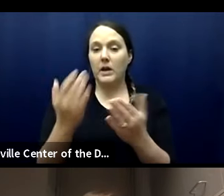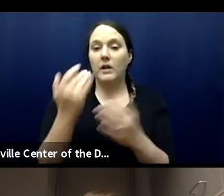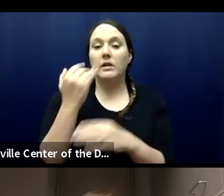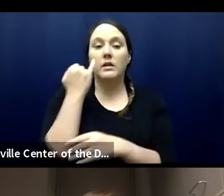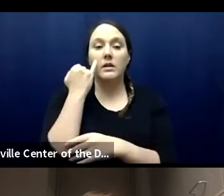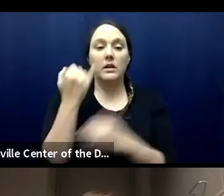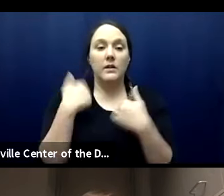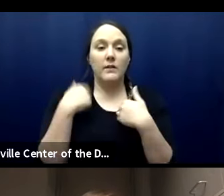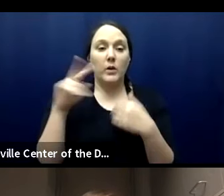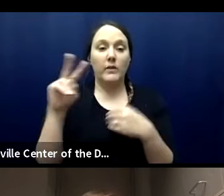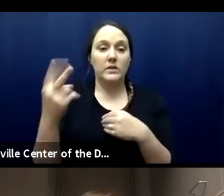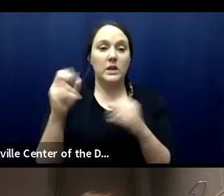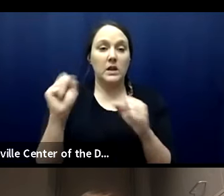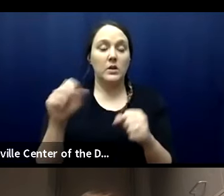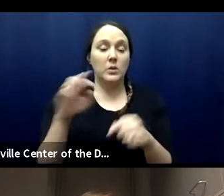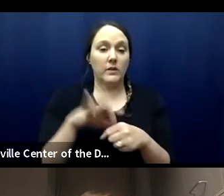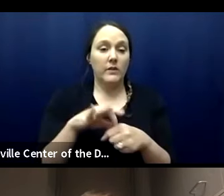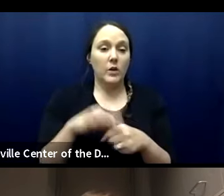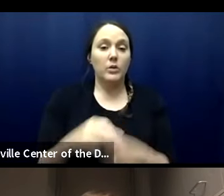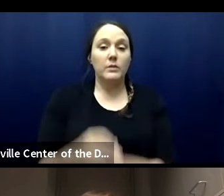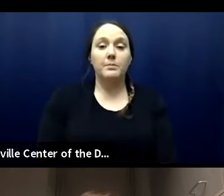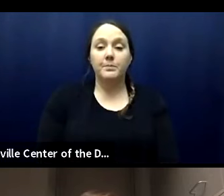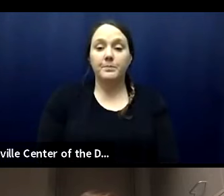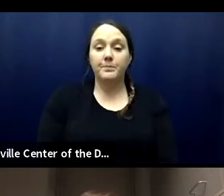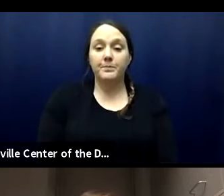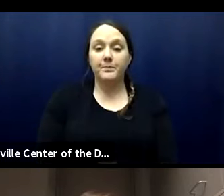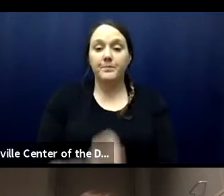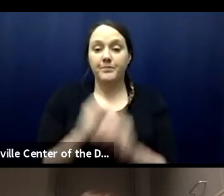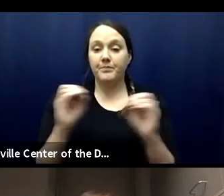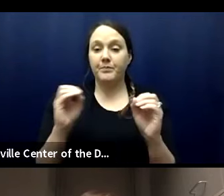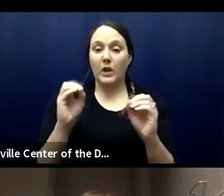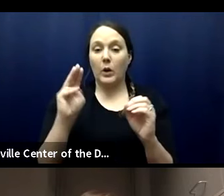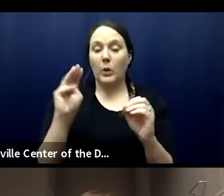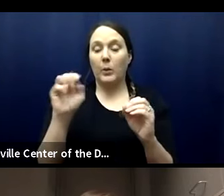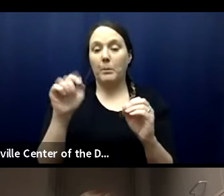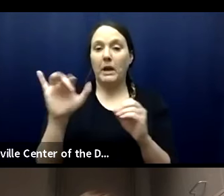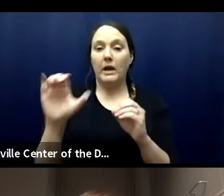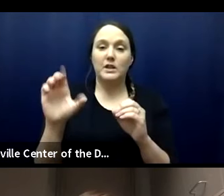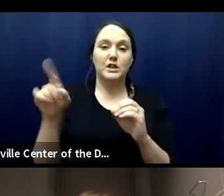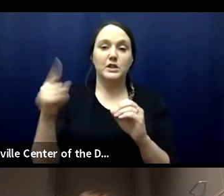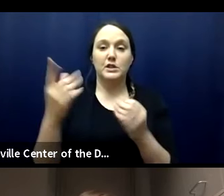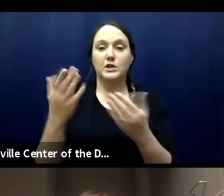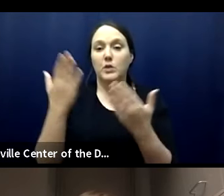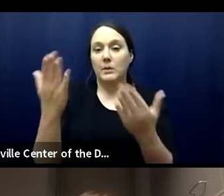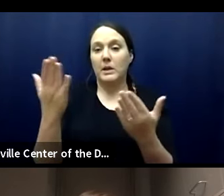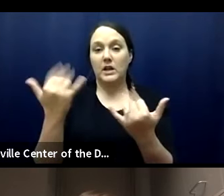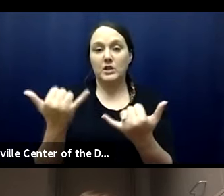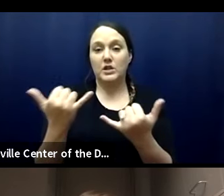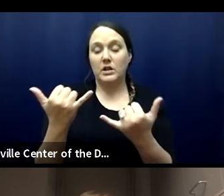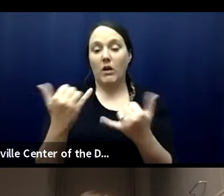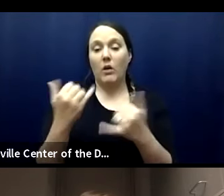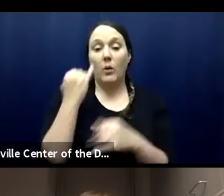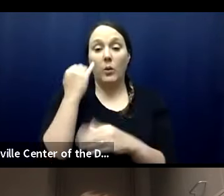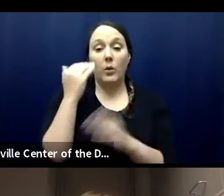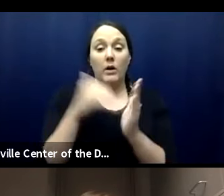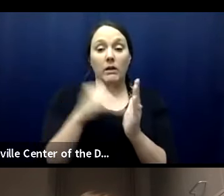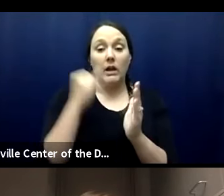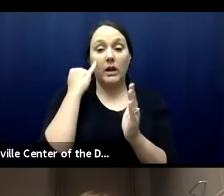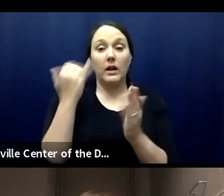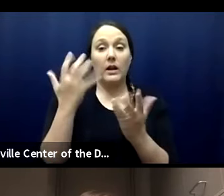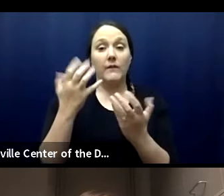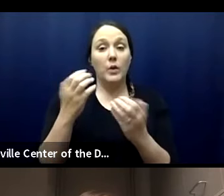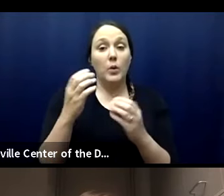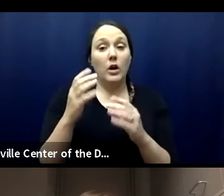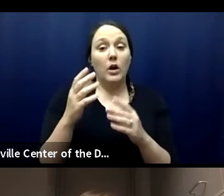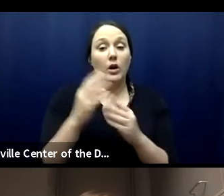you could put it to a vote. There's no magic to it. It's just a recommendation at this stage. Again, if you want a resolution